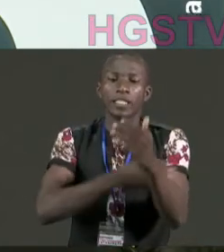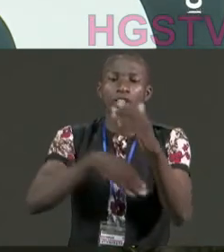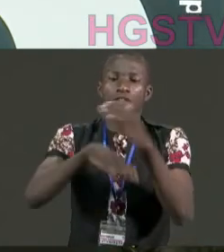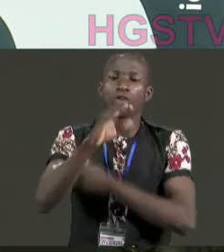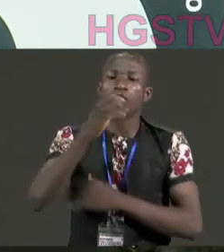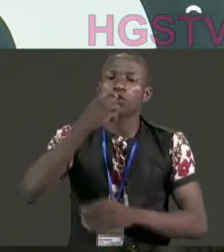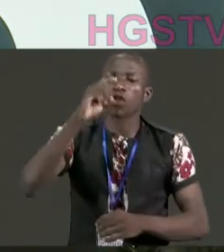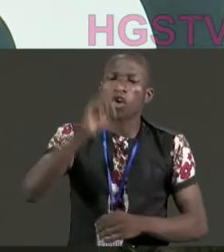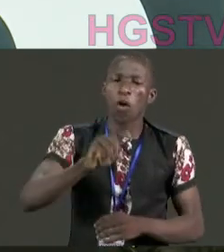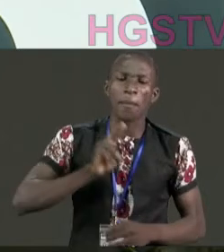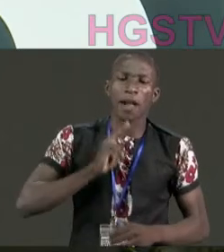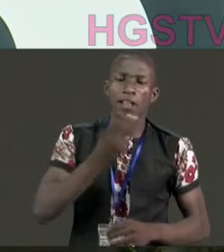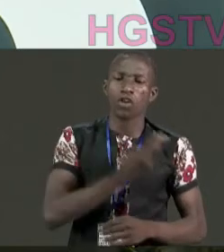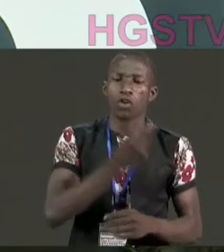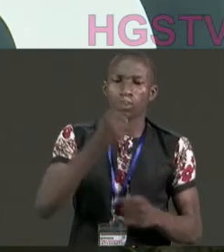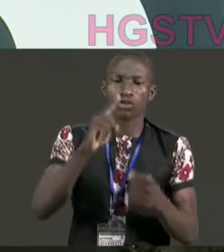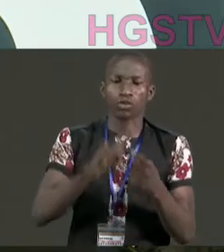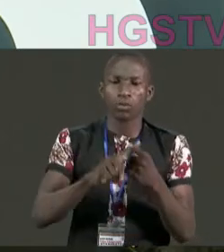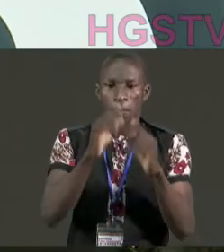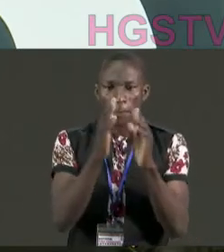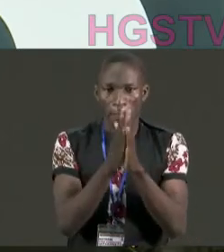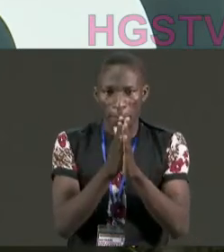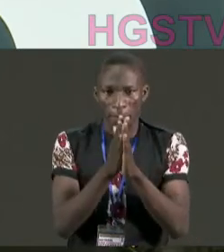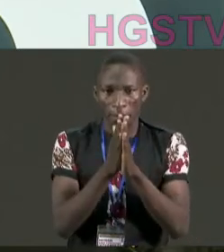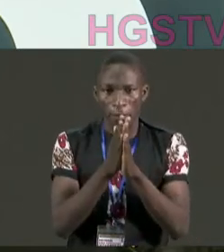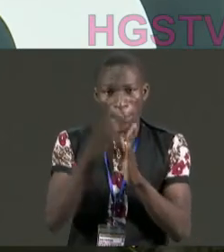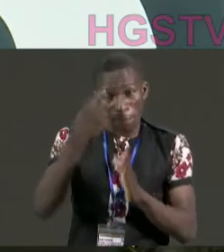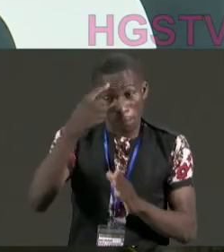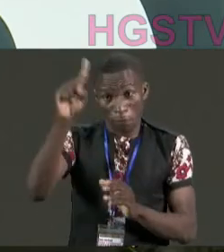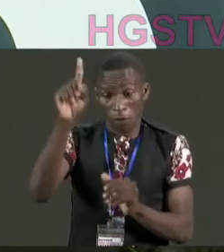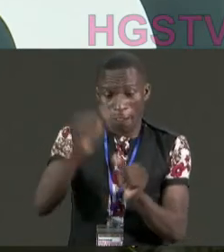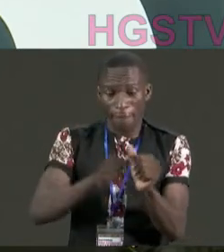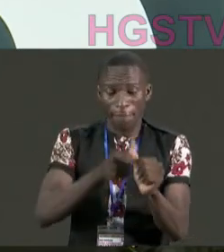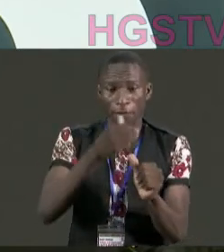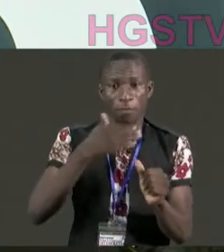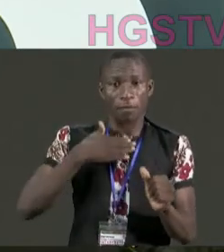us to pray for everybody.